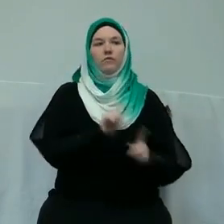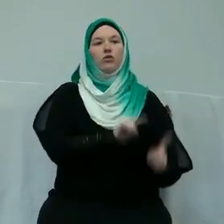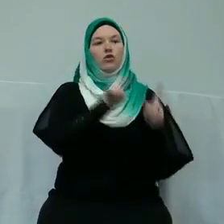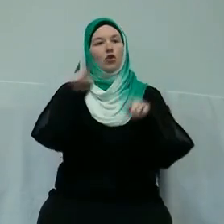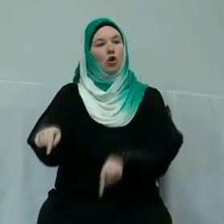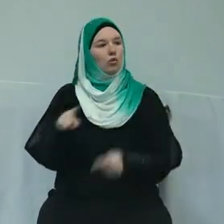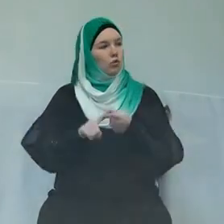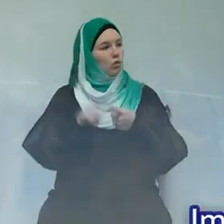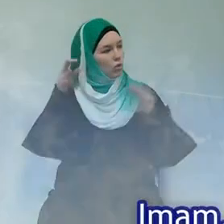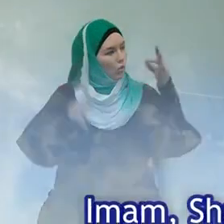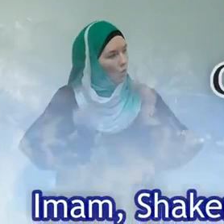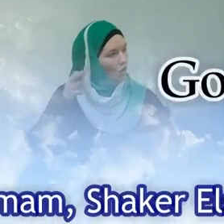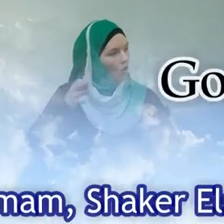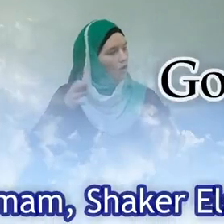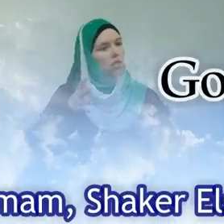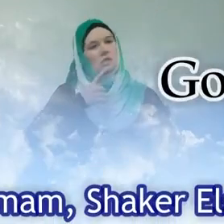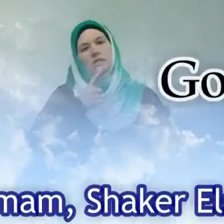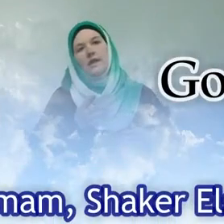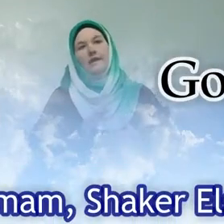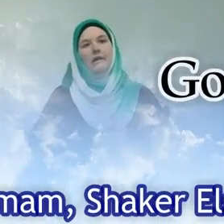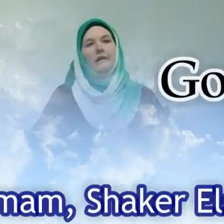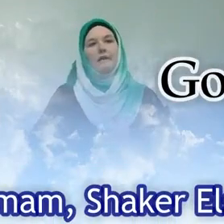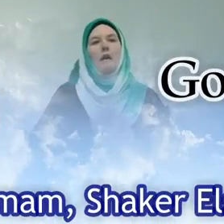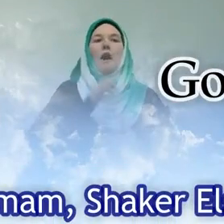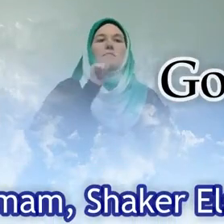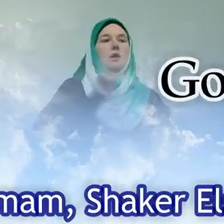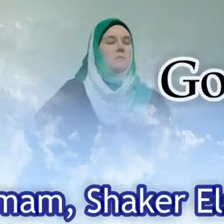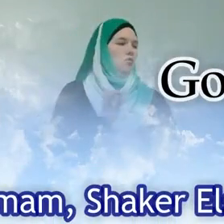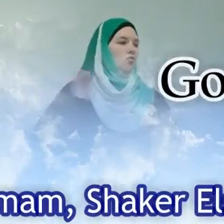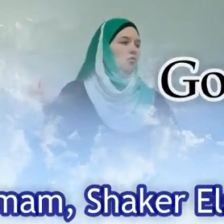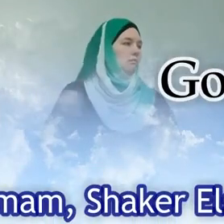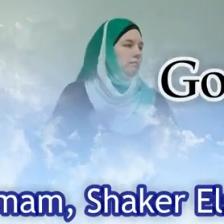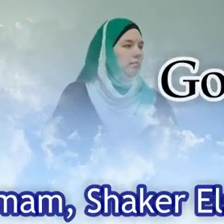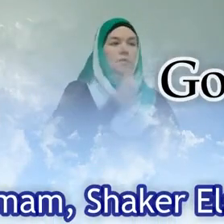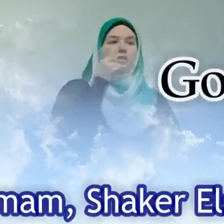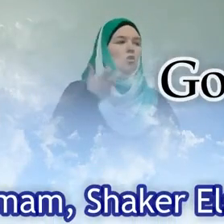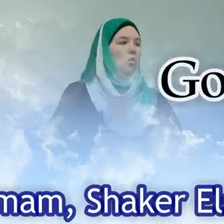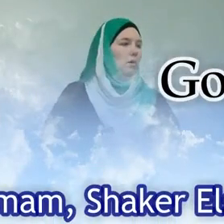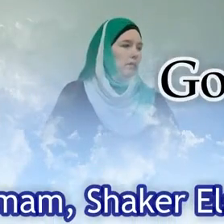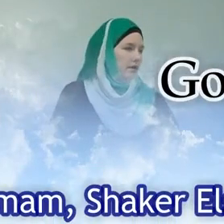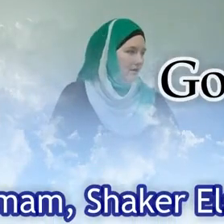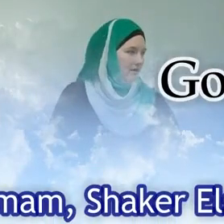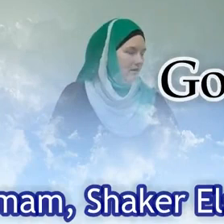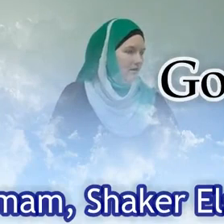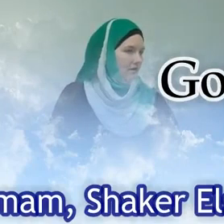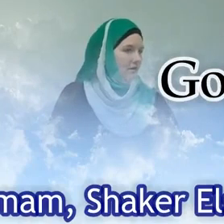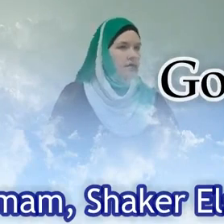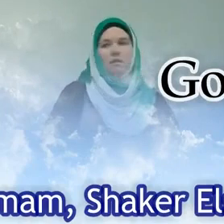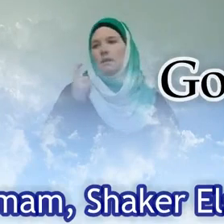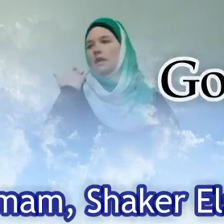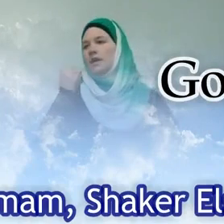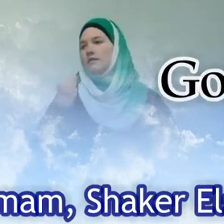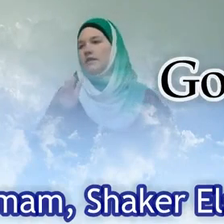to the court and claim they are unemployed because they don't want to pay, whether it